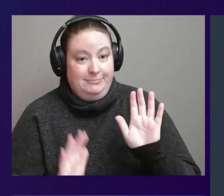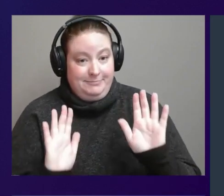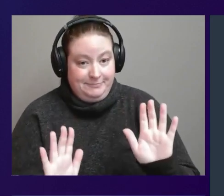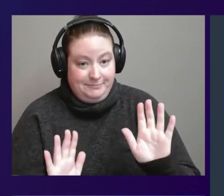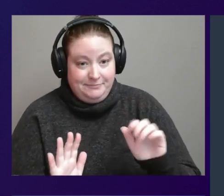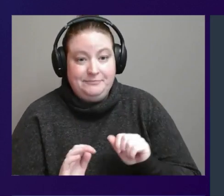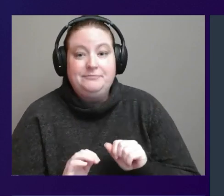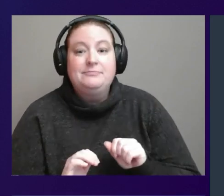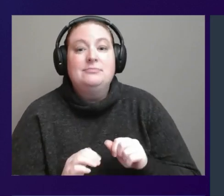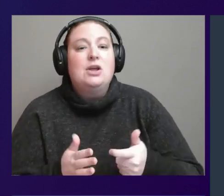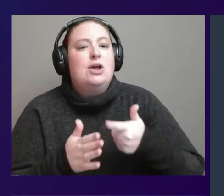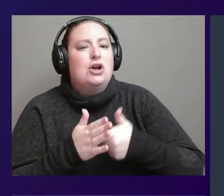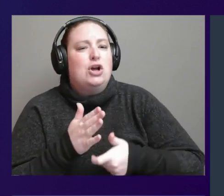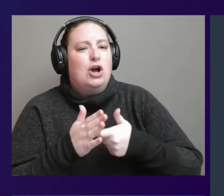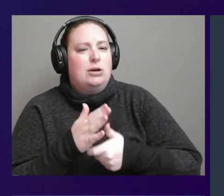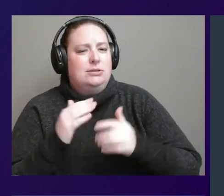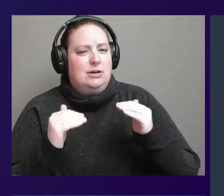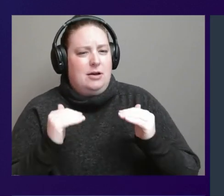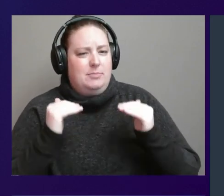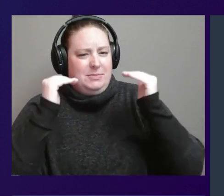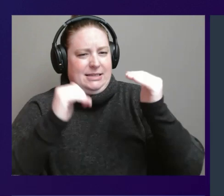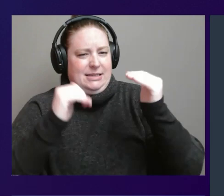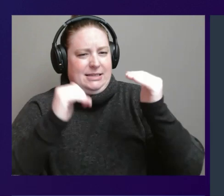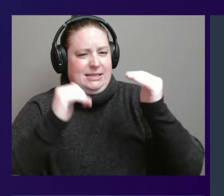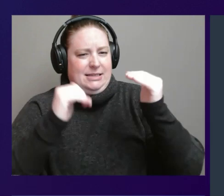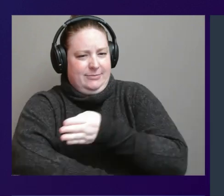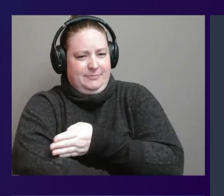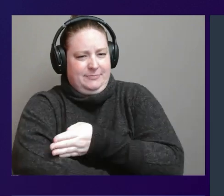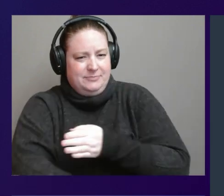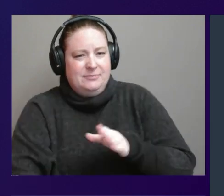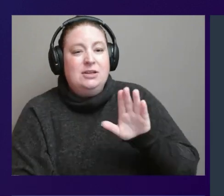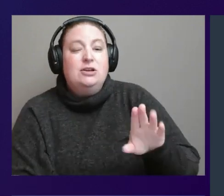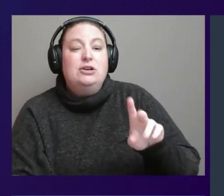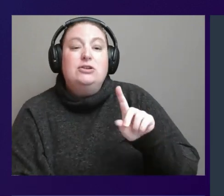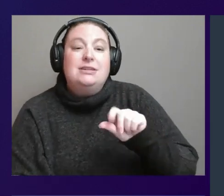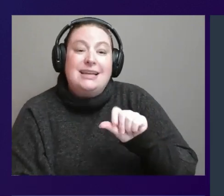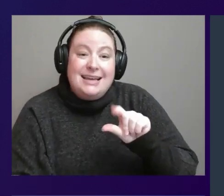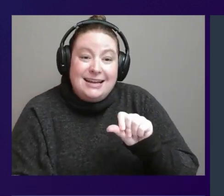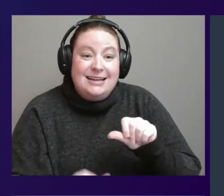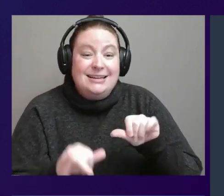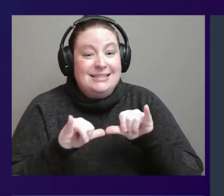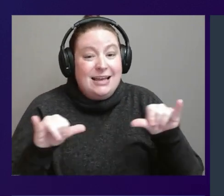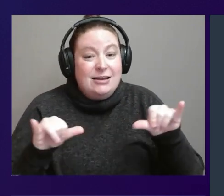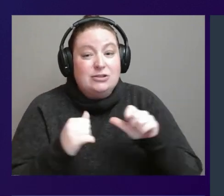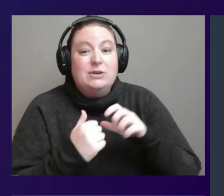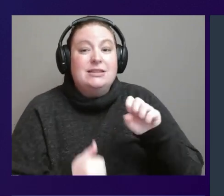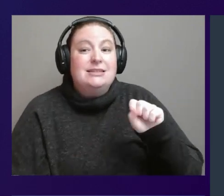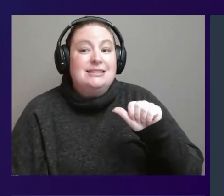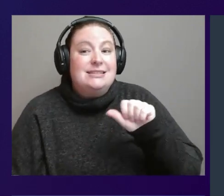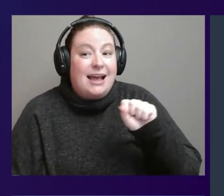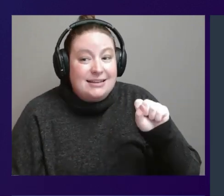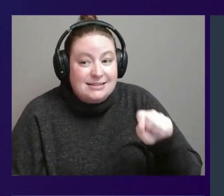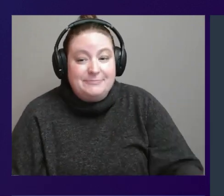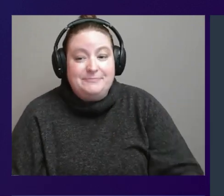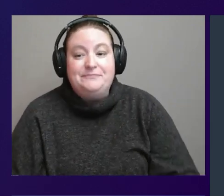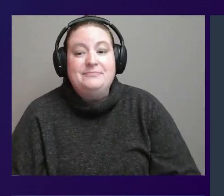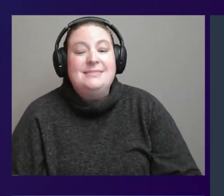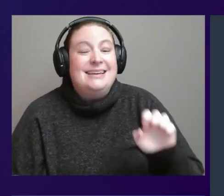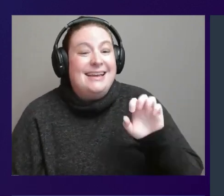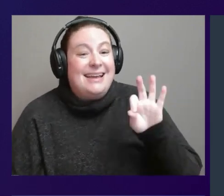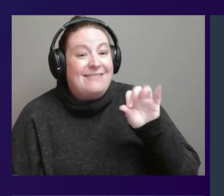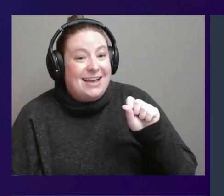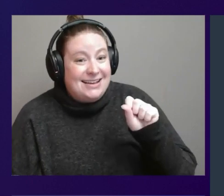cost optimization as your data scales with your SaaS and analytics application. First, let's just start out. EFS is